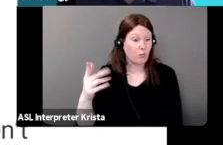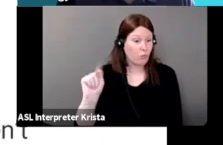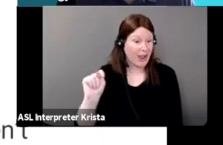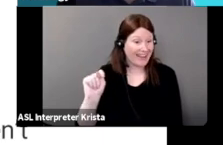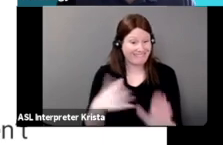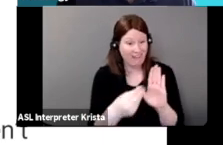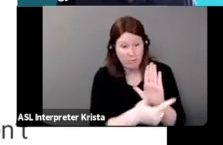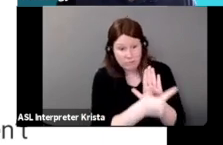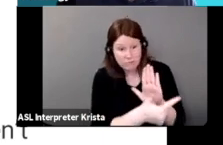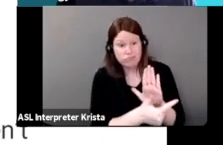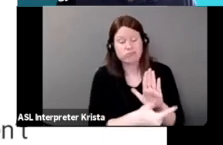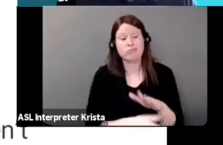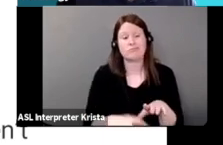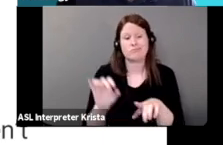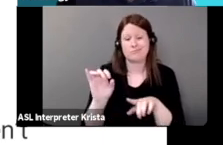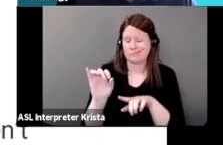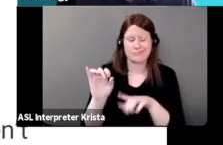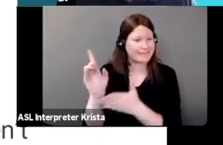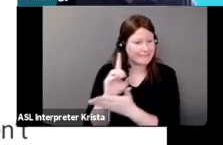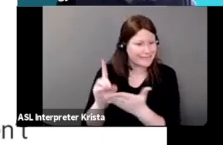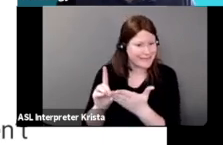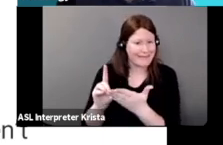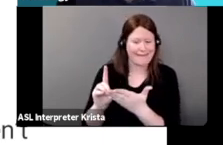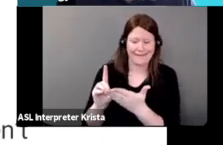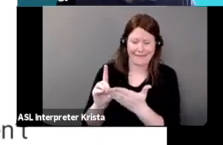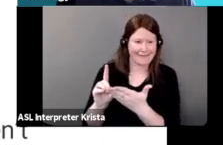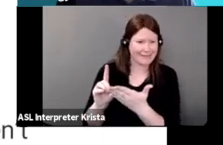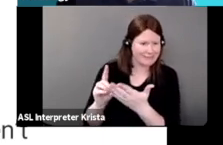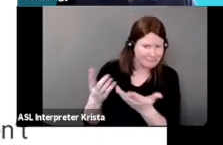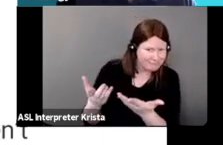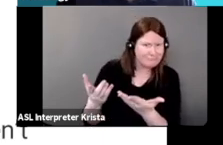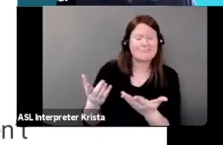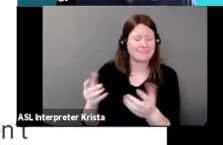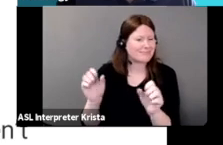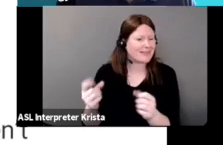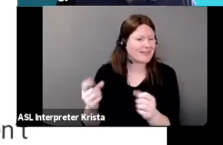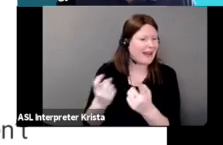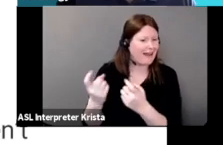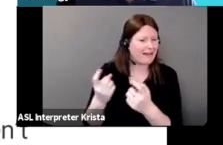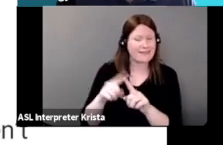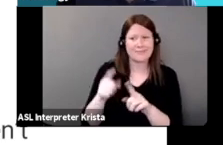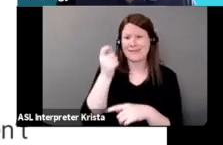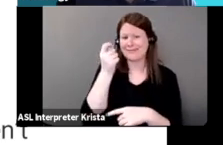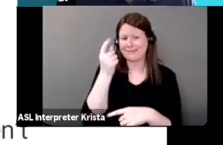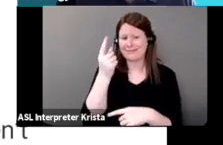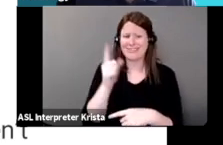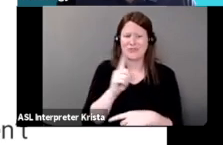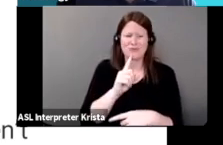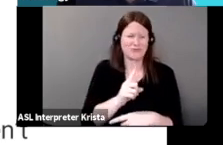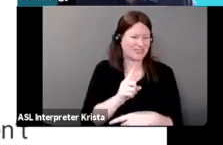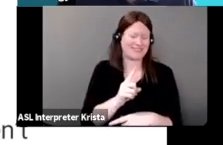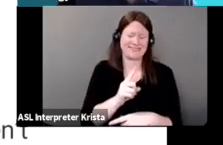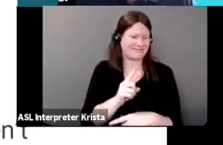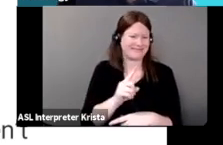happy to answer them. And they can definitely form part of an IP strategy for